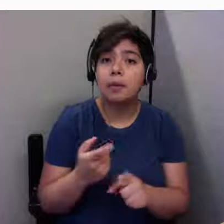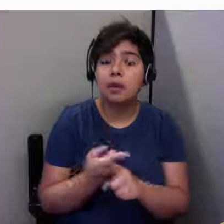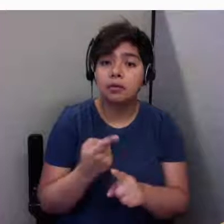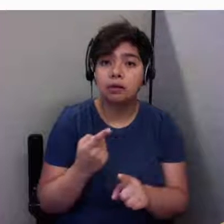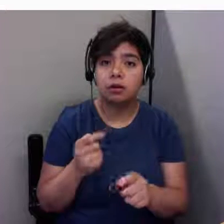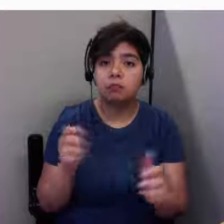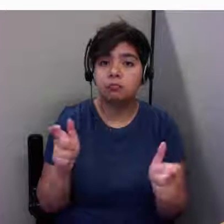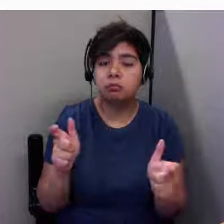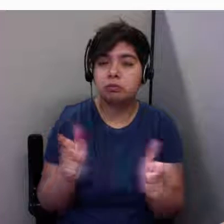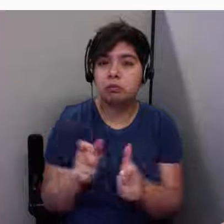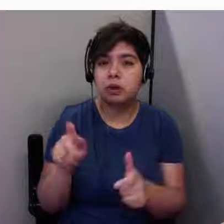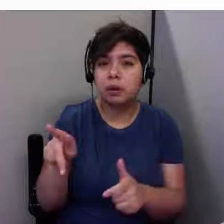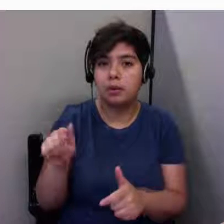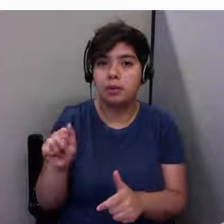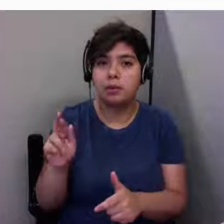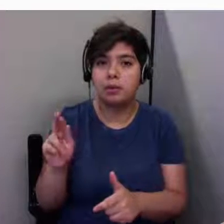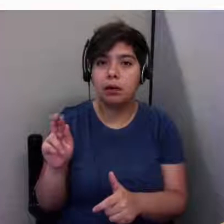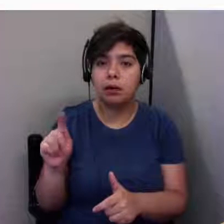atoms.